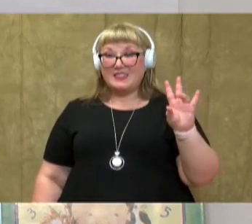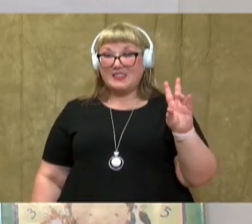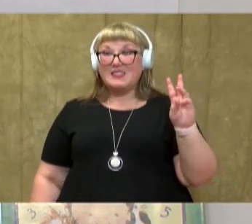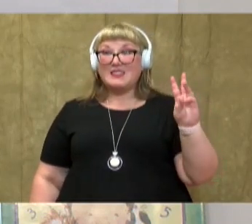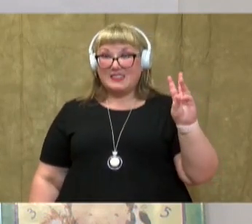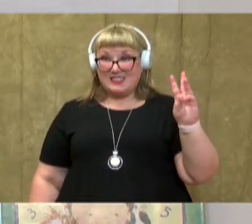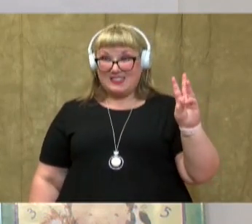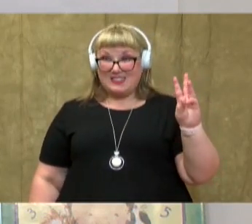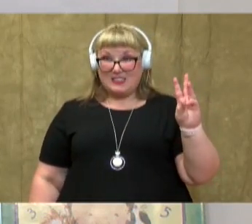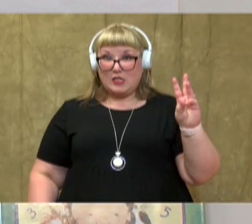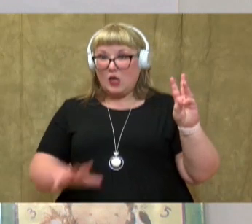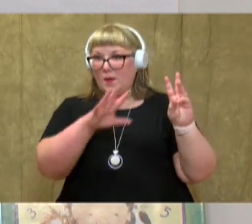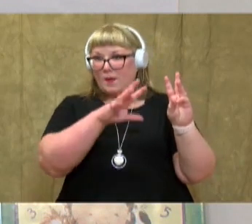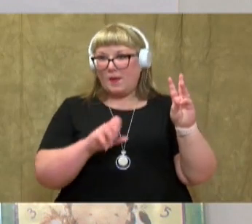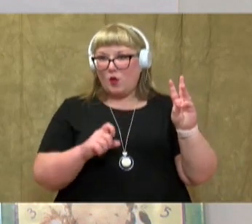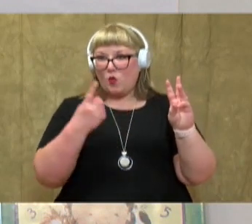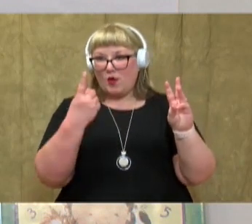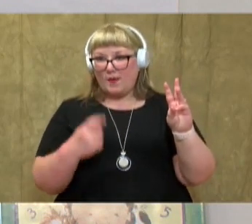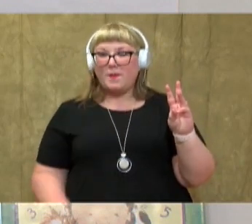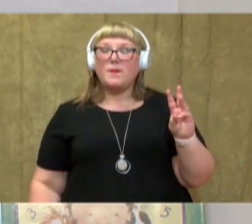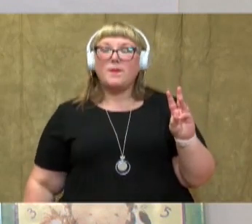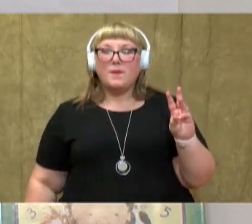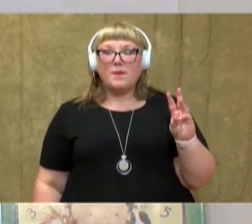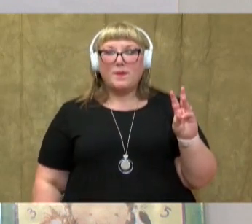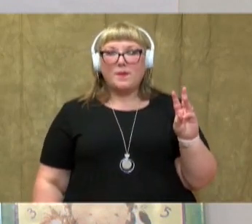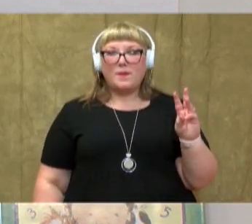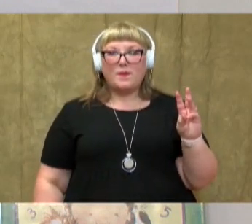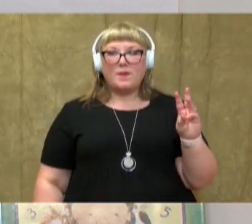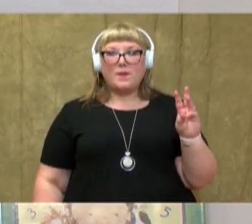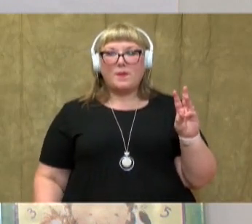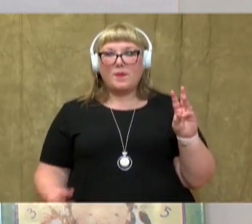1, 2, 3, 4, 5, 6. So let's take this blue dot away